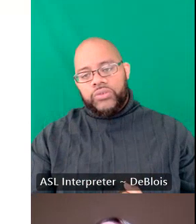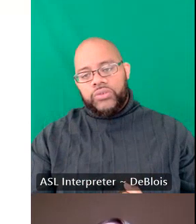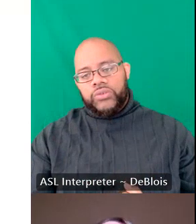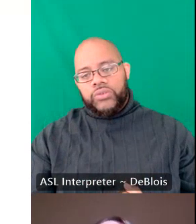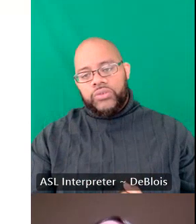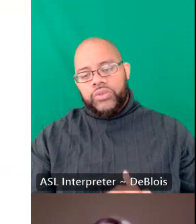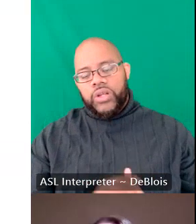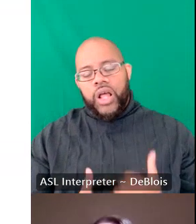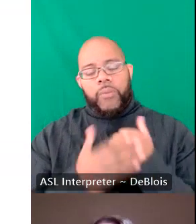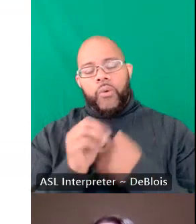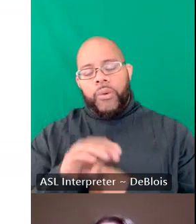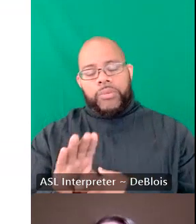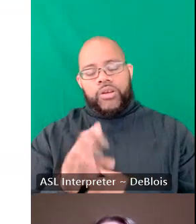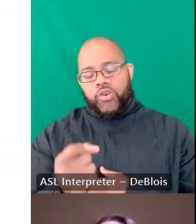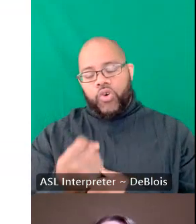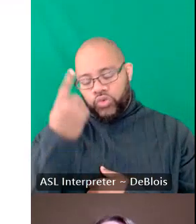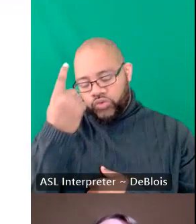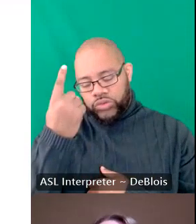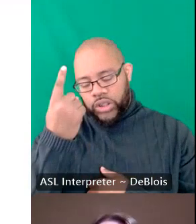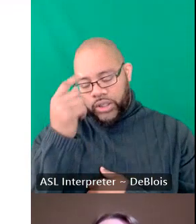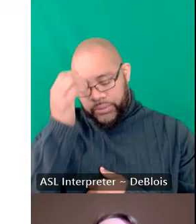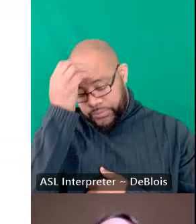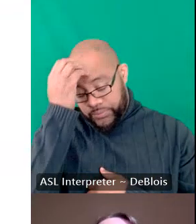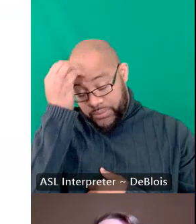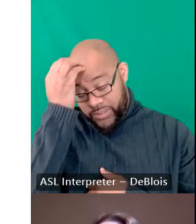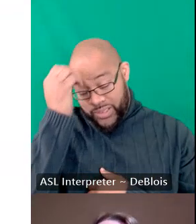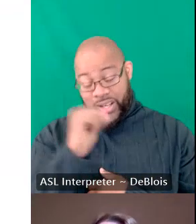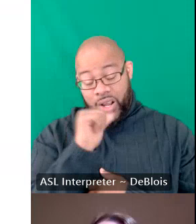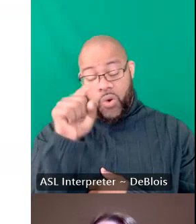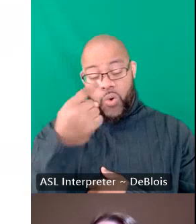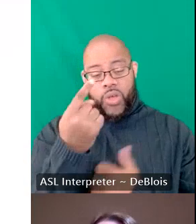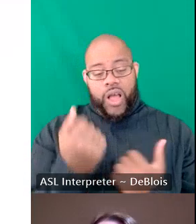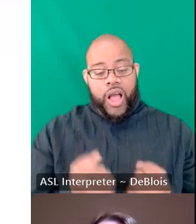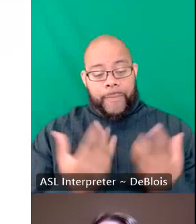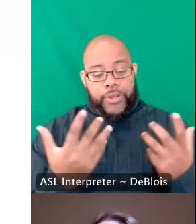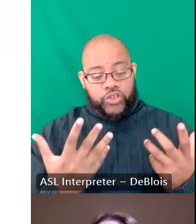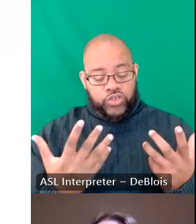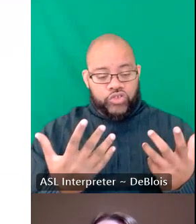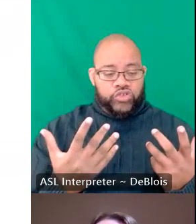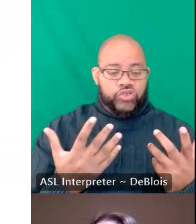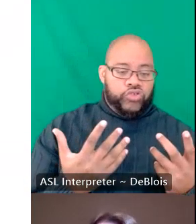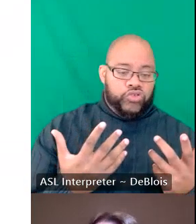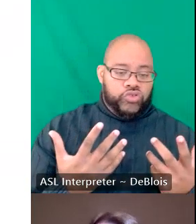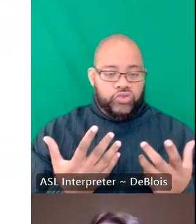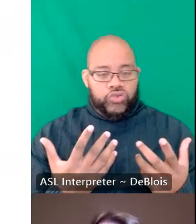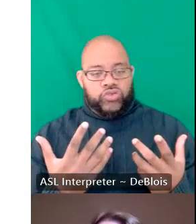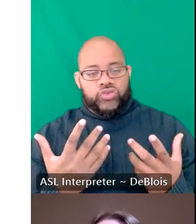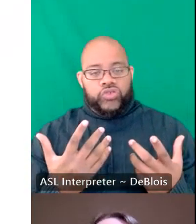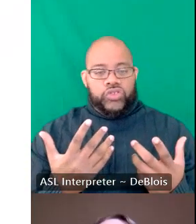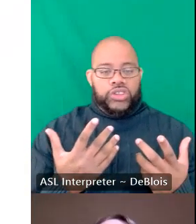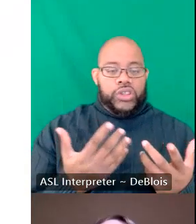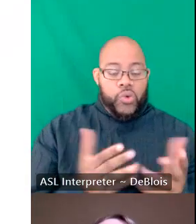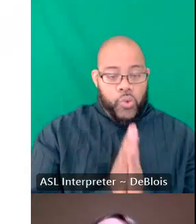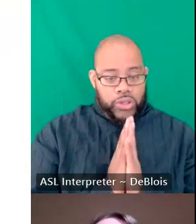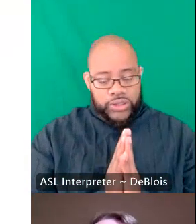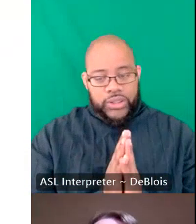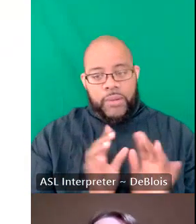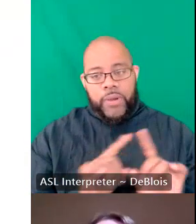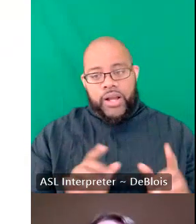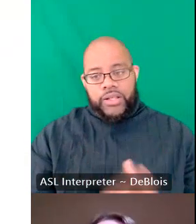help OMB understand not just how much is being requested,